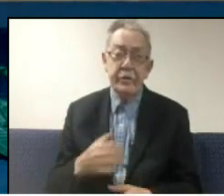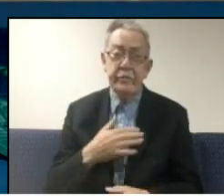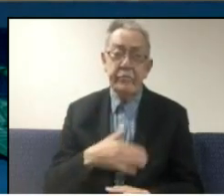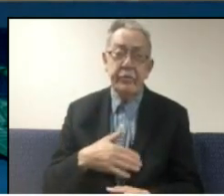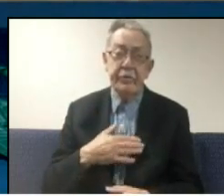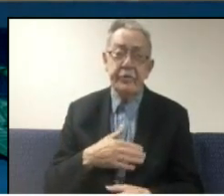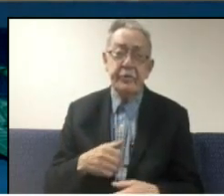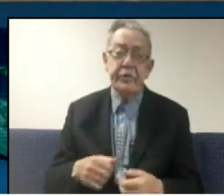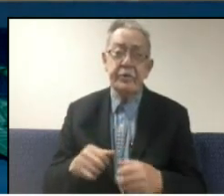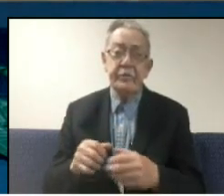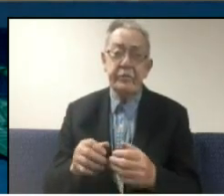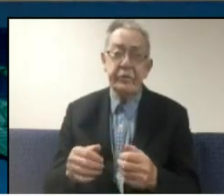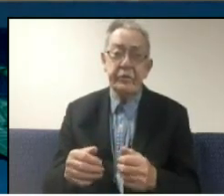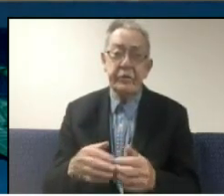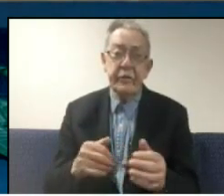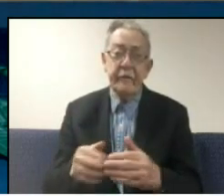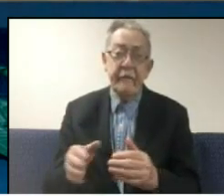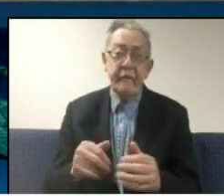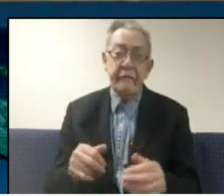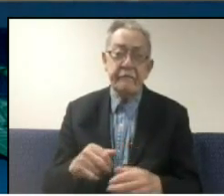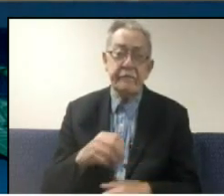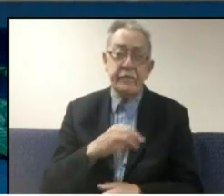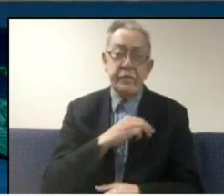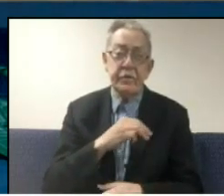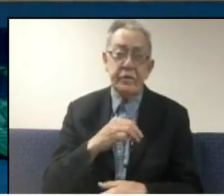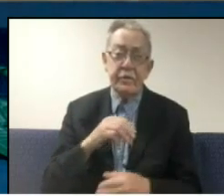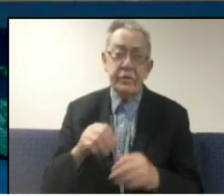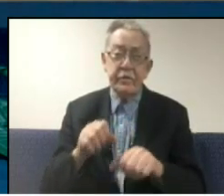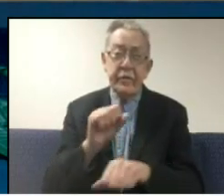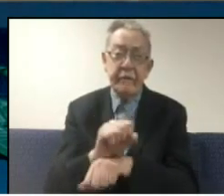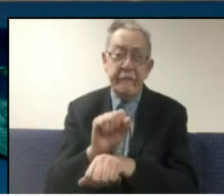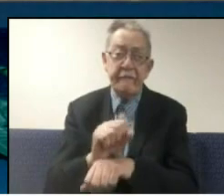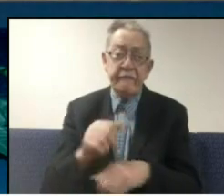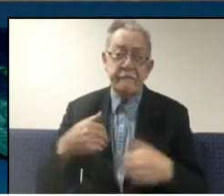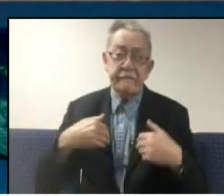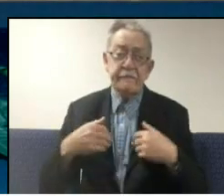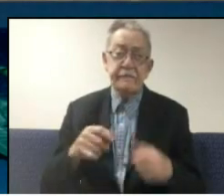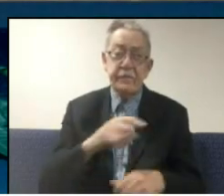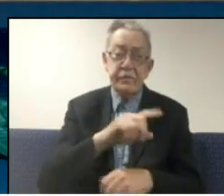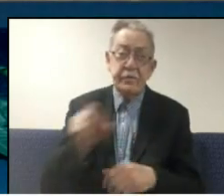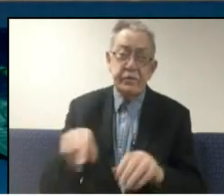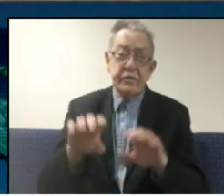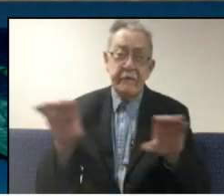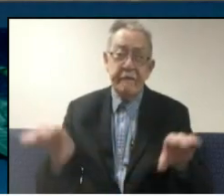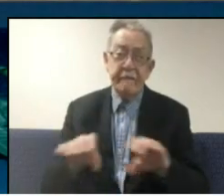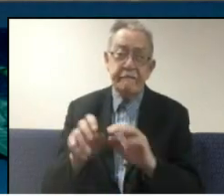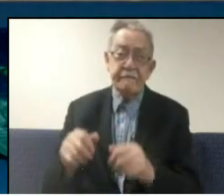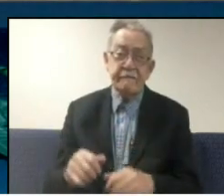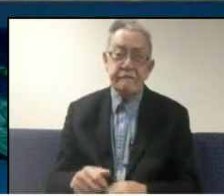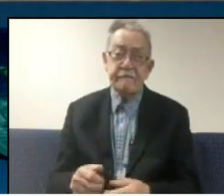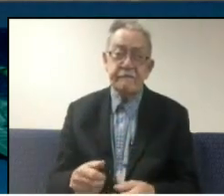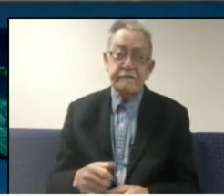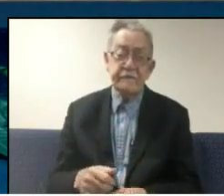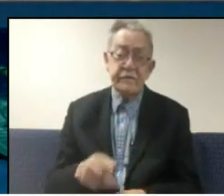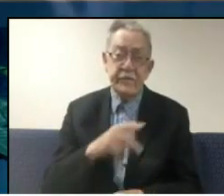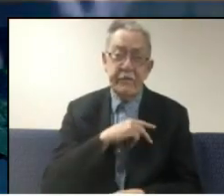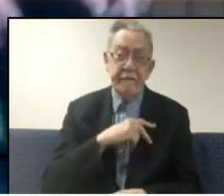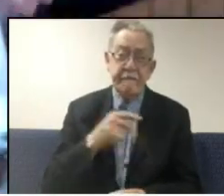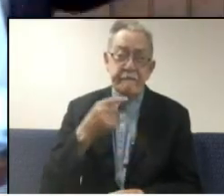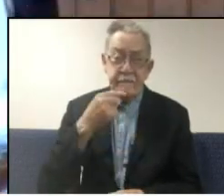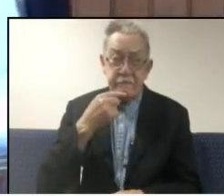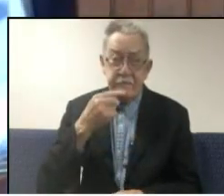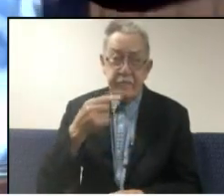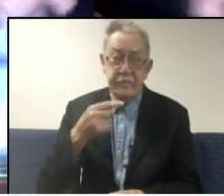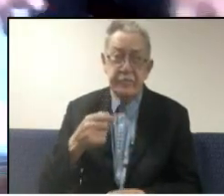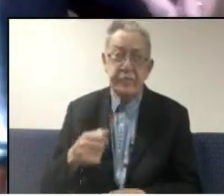His ministry is that He would have you to do, because He is just pleased to do so. And then Paul says,